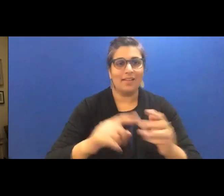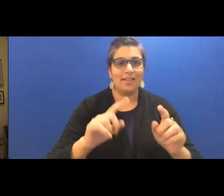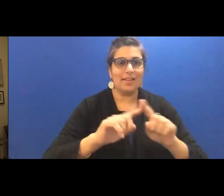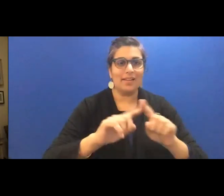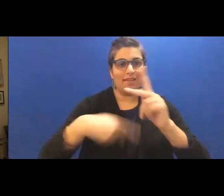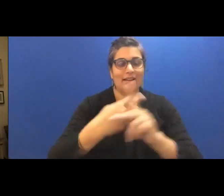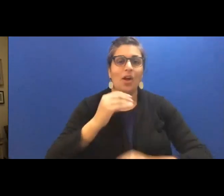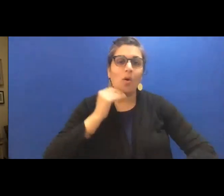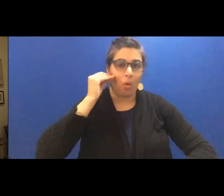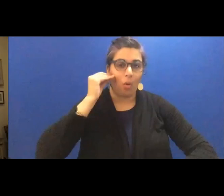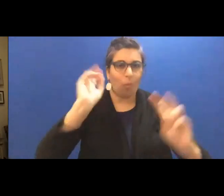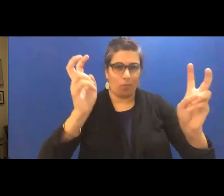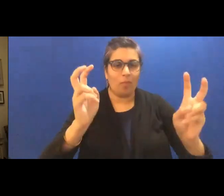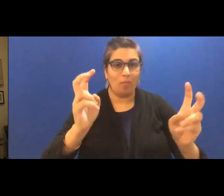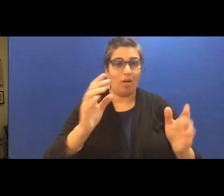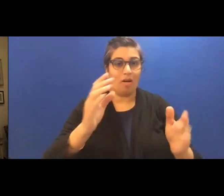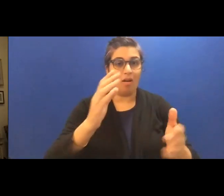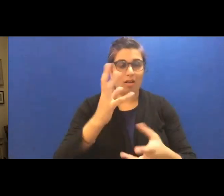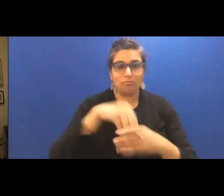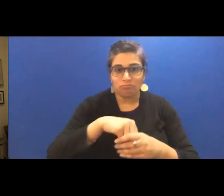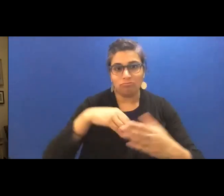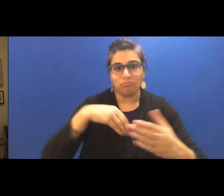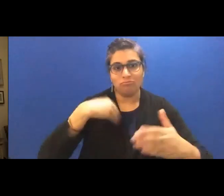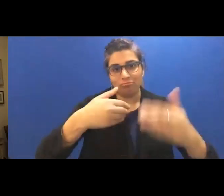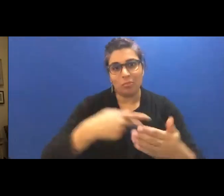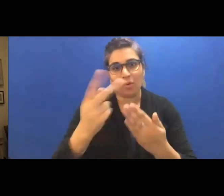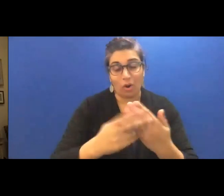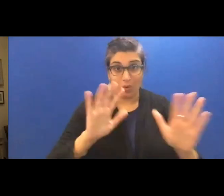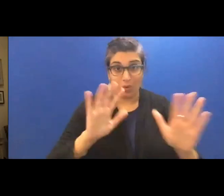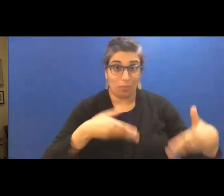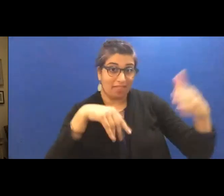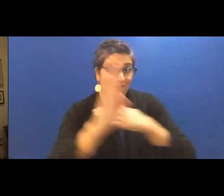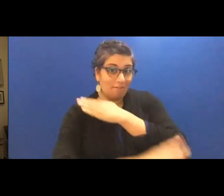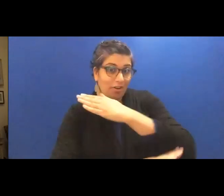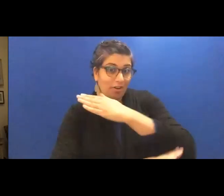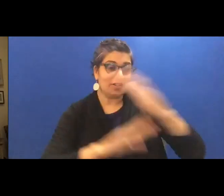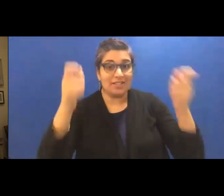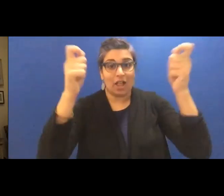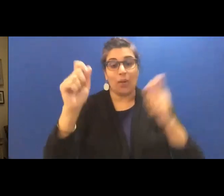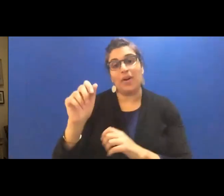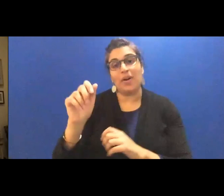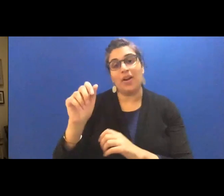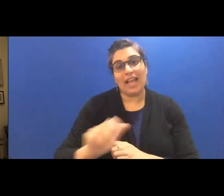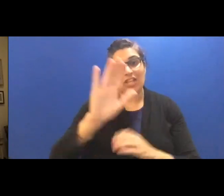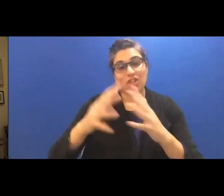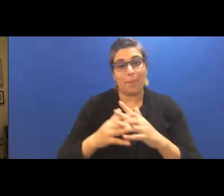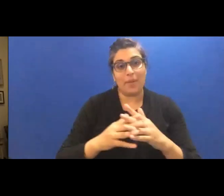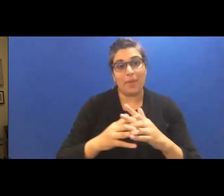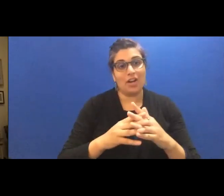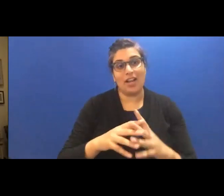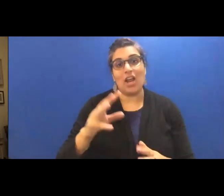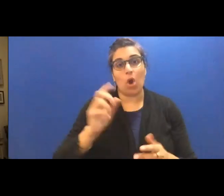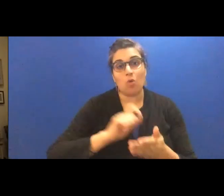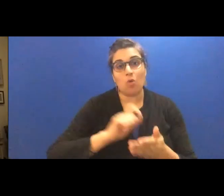of home is part of a series of programs we are presenting this fall to celebrate the Asian American Writers Workshop's 30th